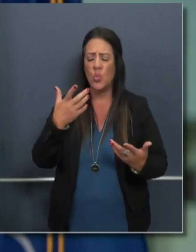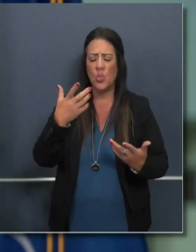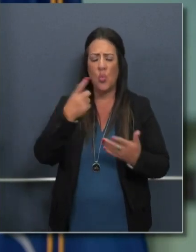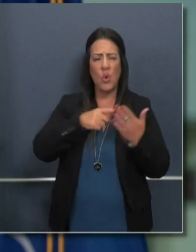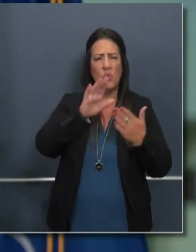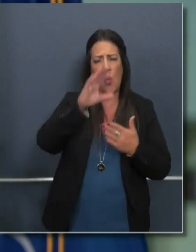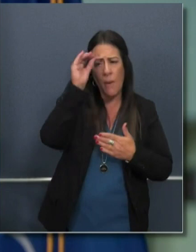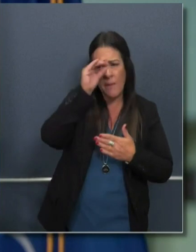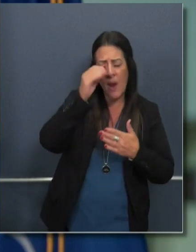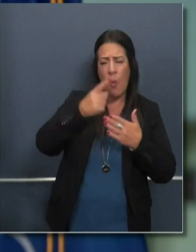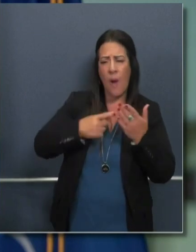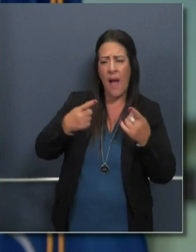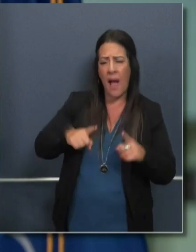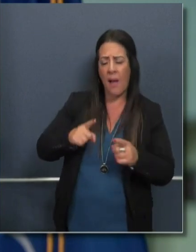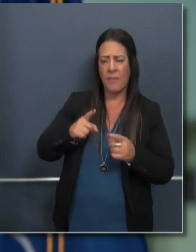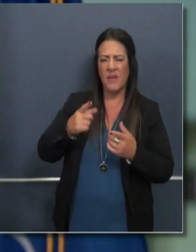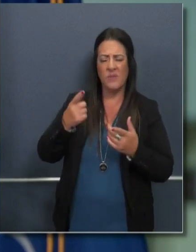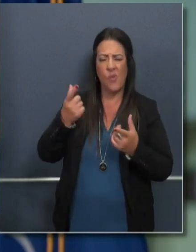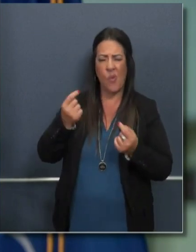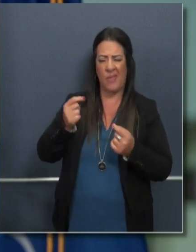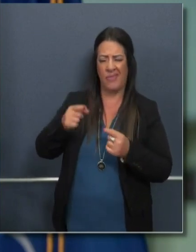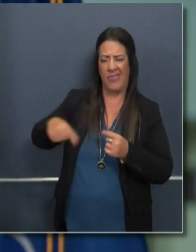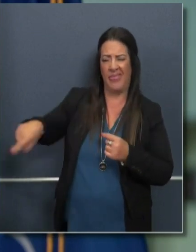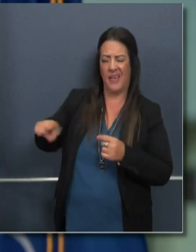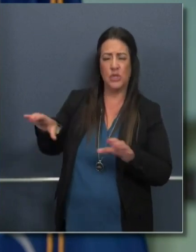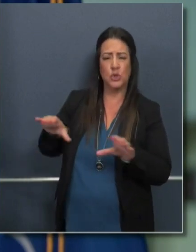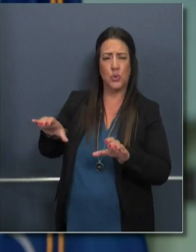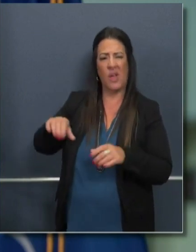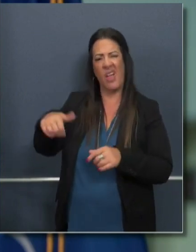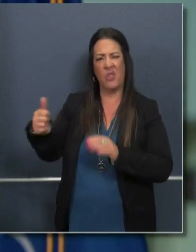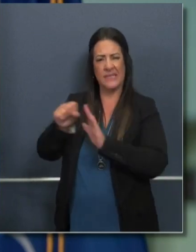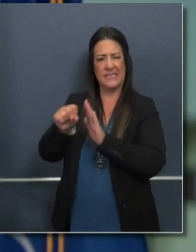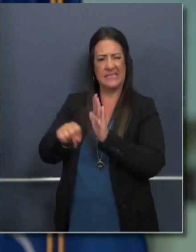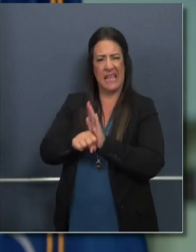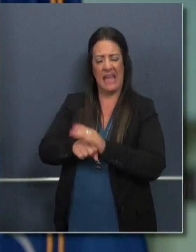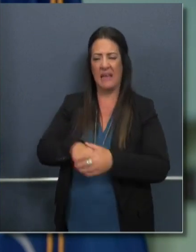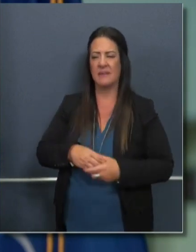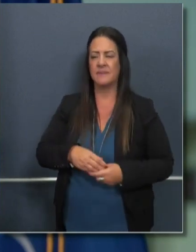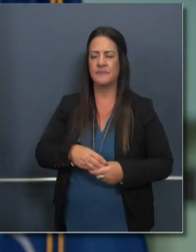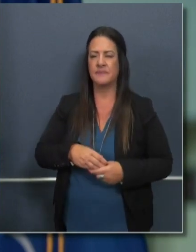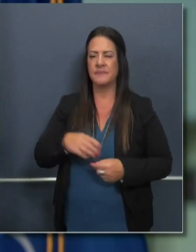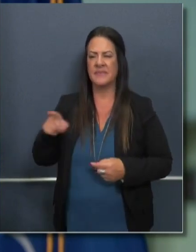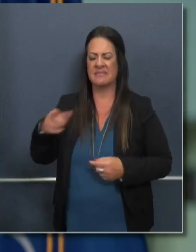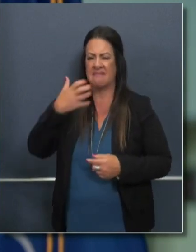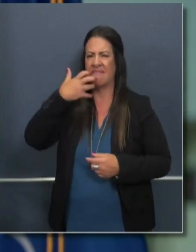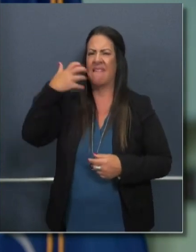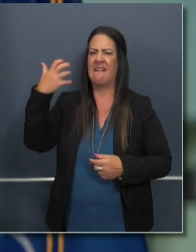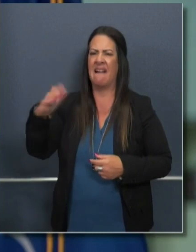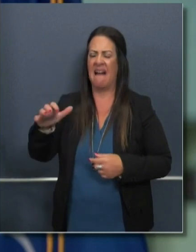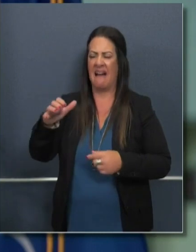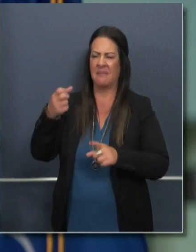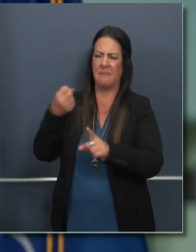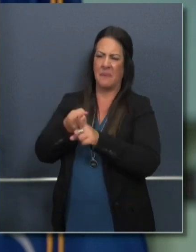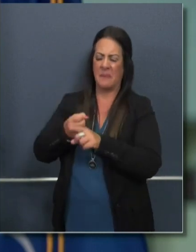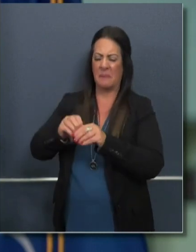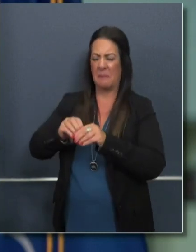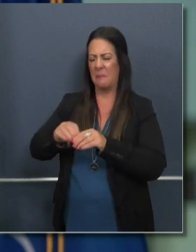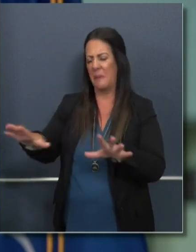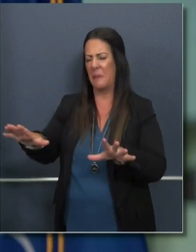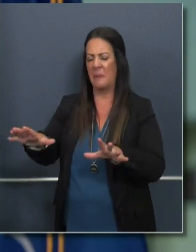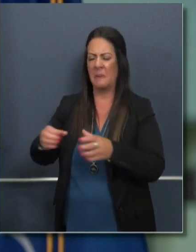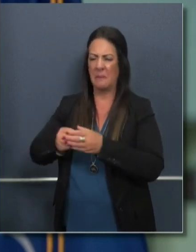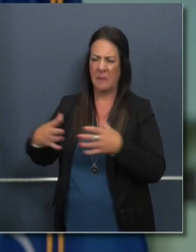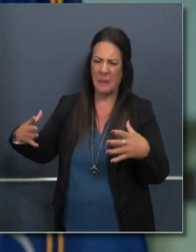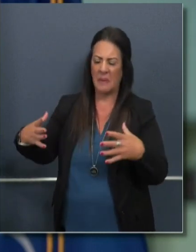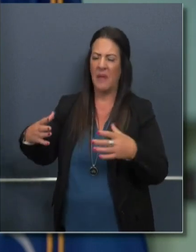me if you answered this yesterday, in making people coming from hotspot states quarantine once they get to